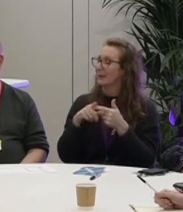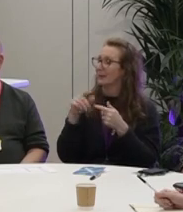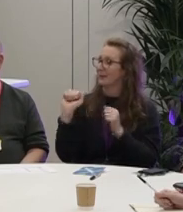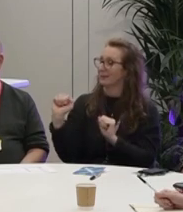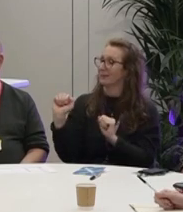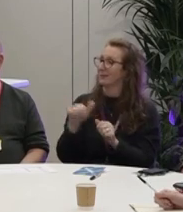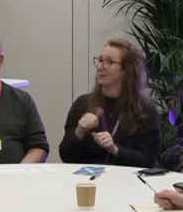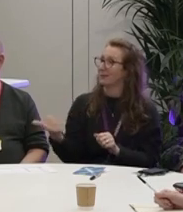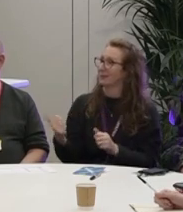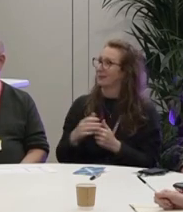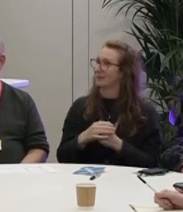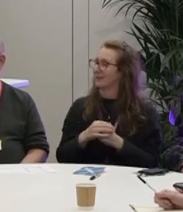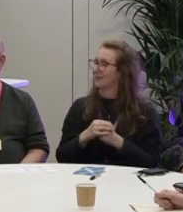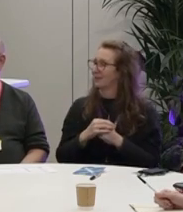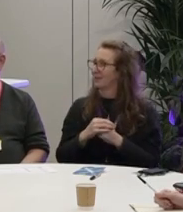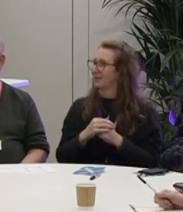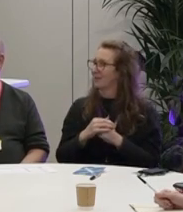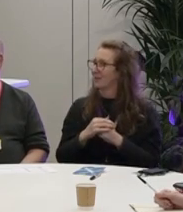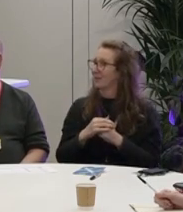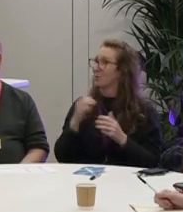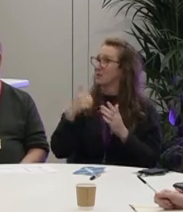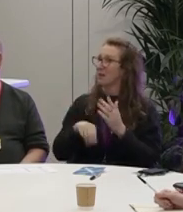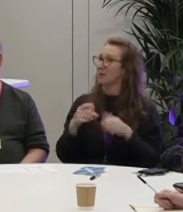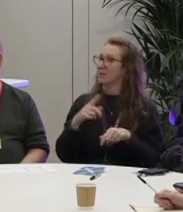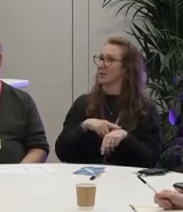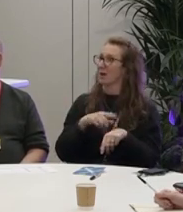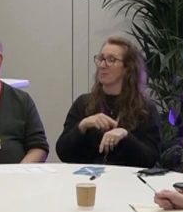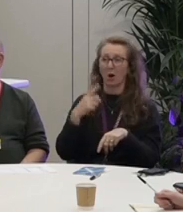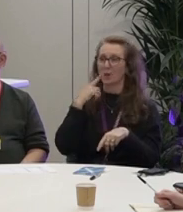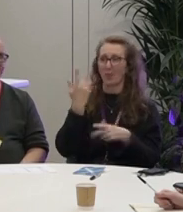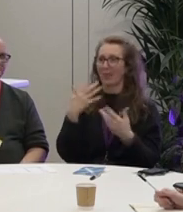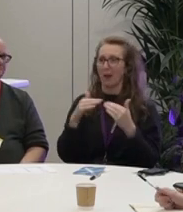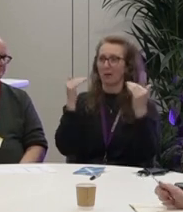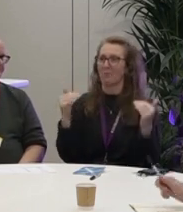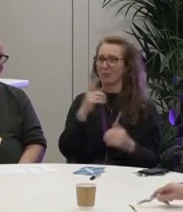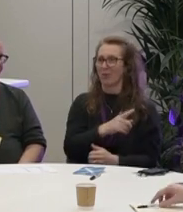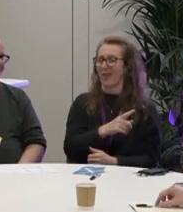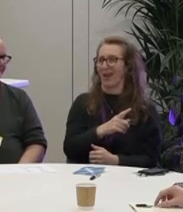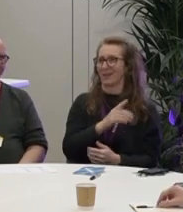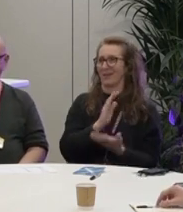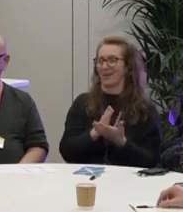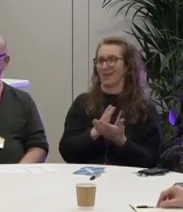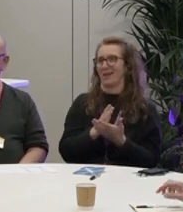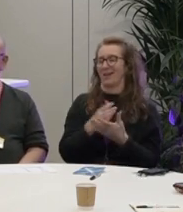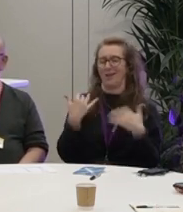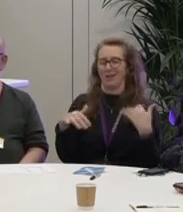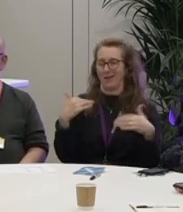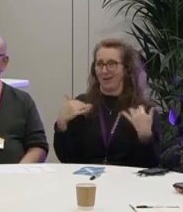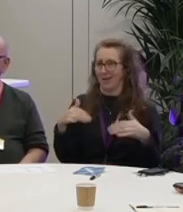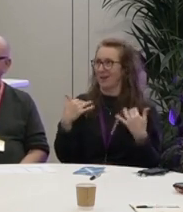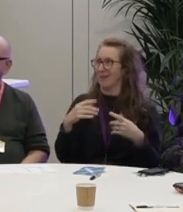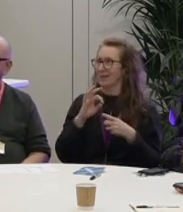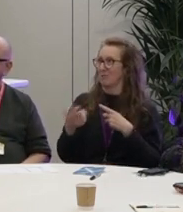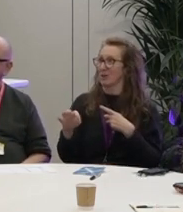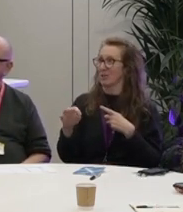off? And if we can start the time now. I don't think I can match that piece of absolute beauty, especially because